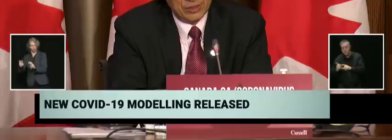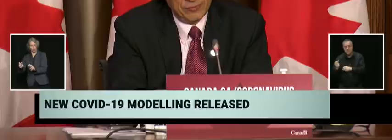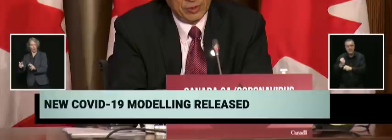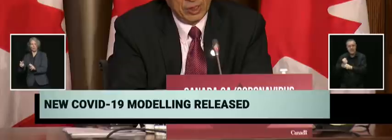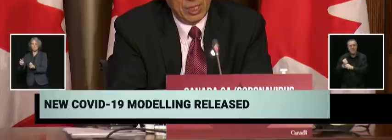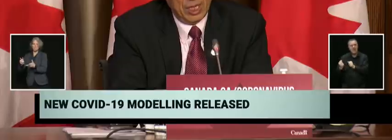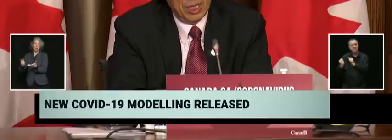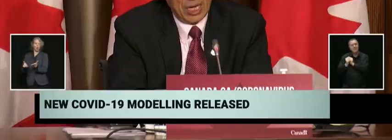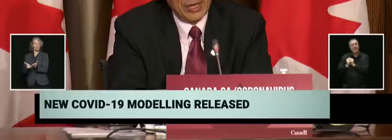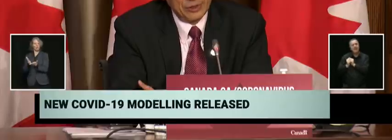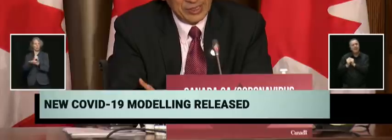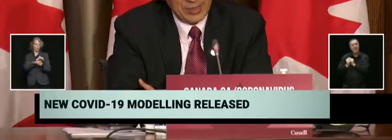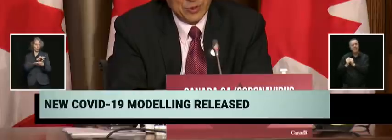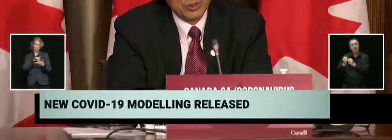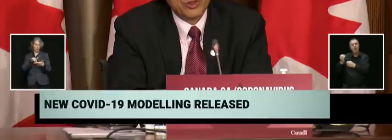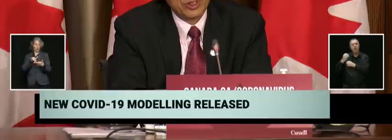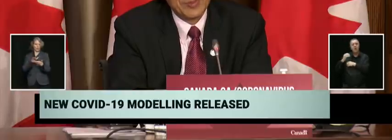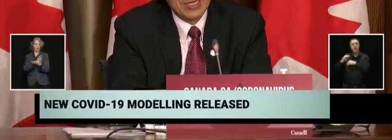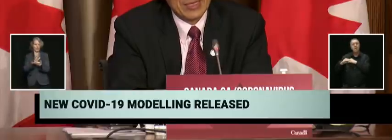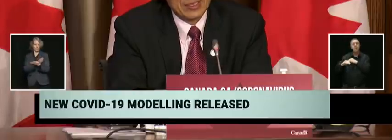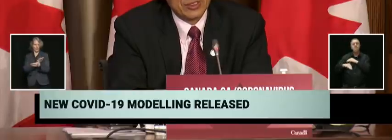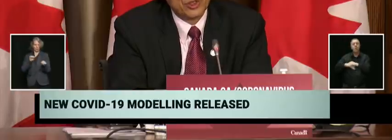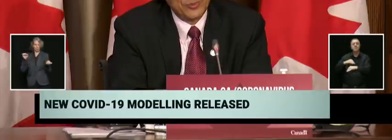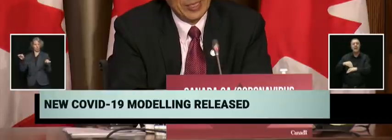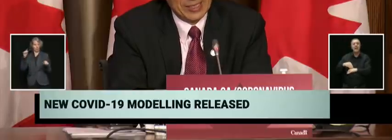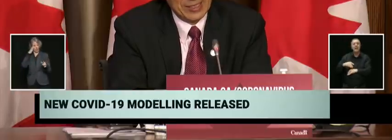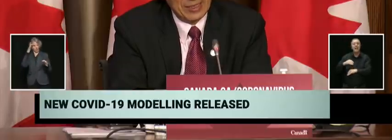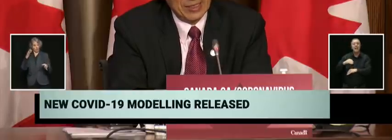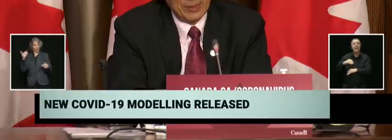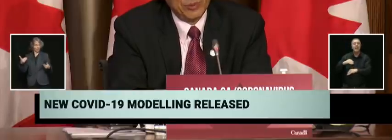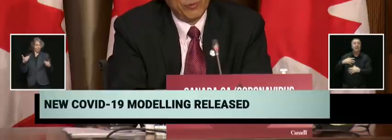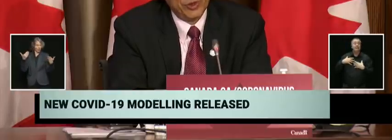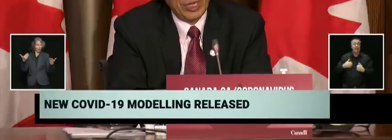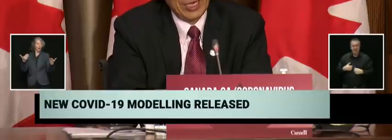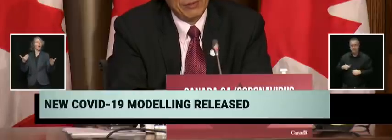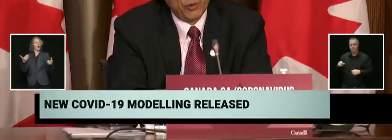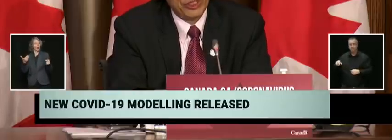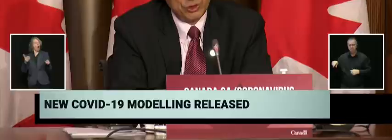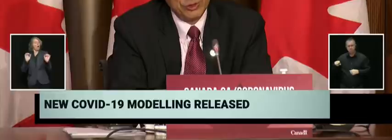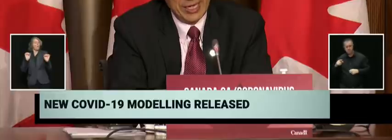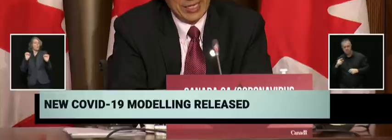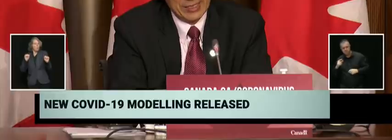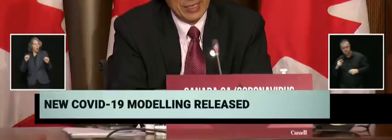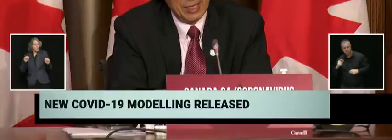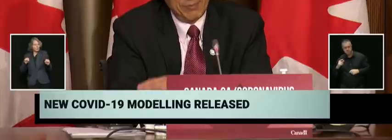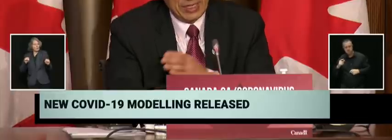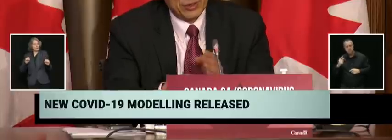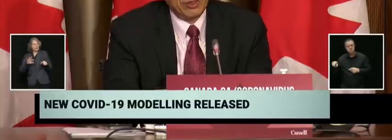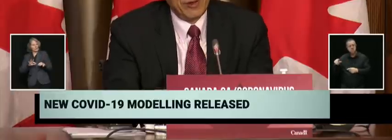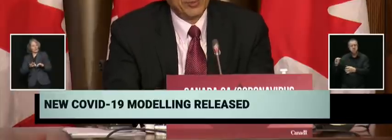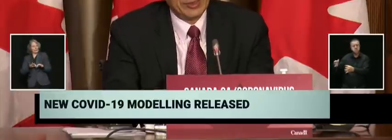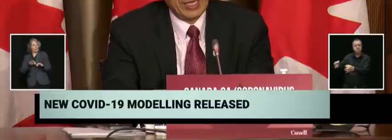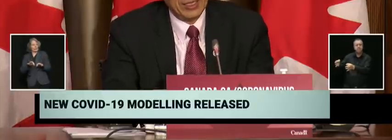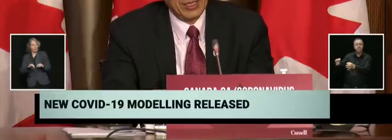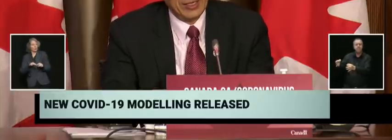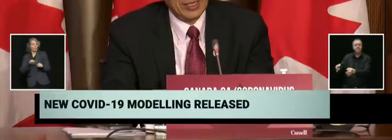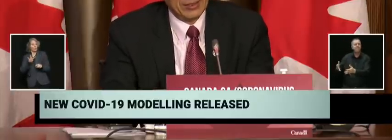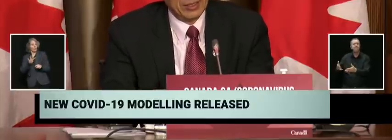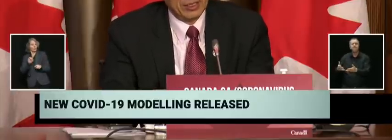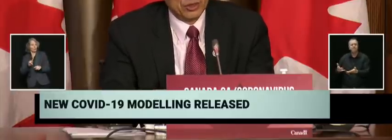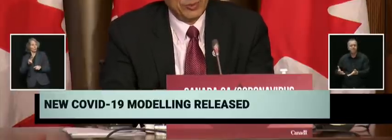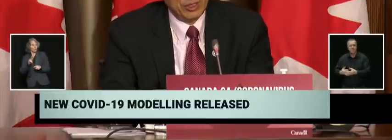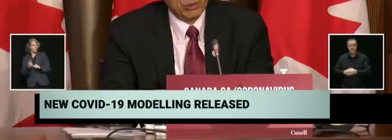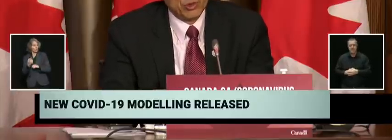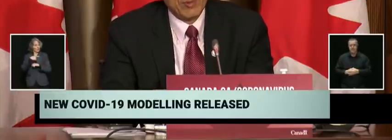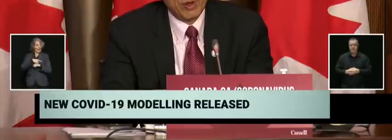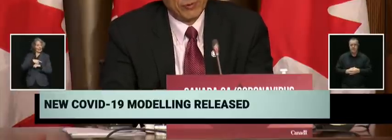dosing interval, under exceptional circumstances, could be extended up to 42 days based on the available data, and that